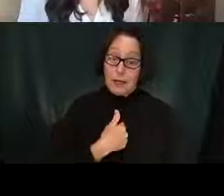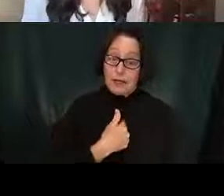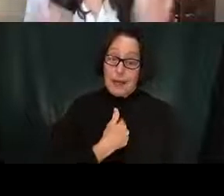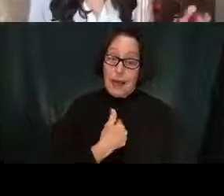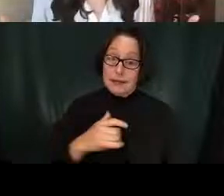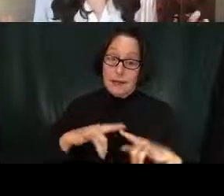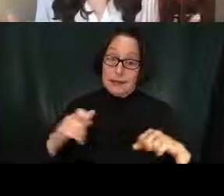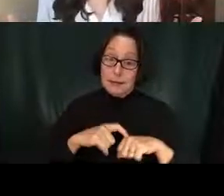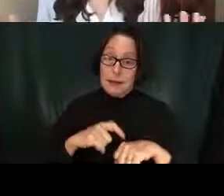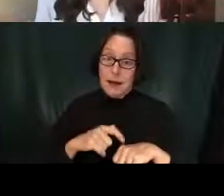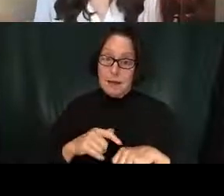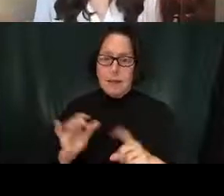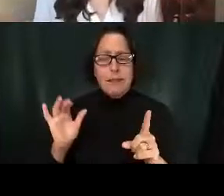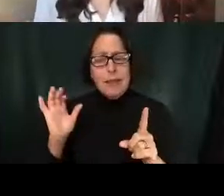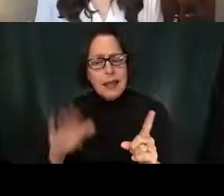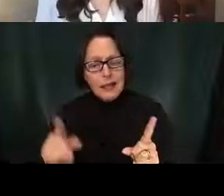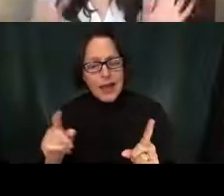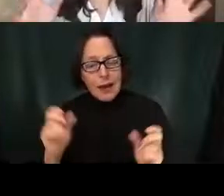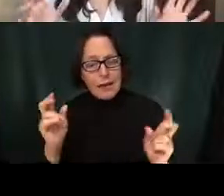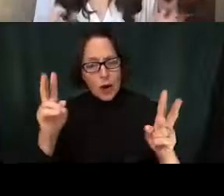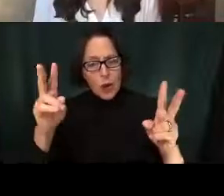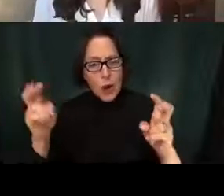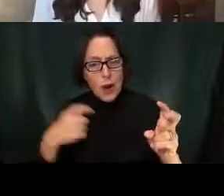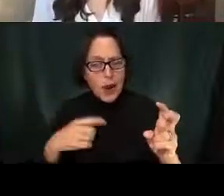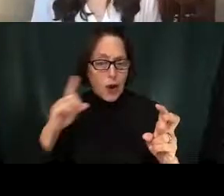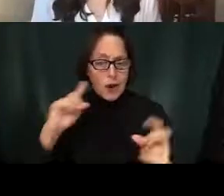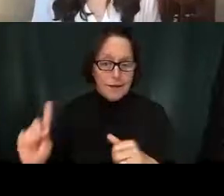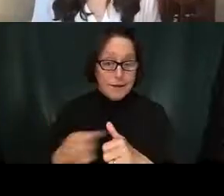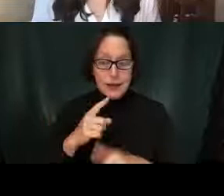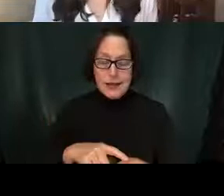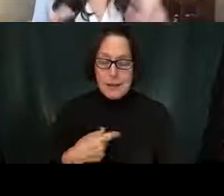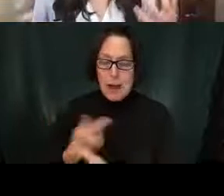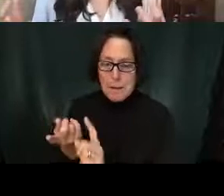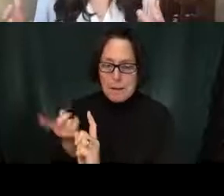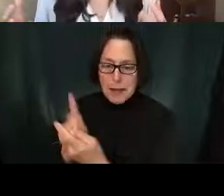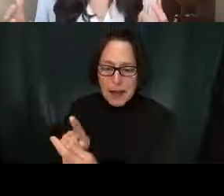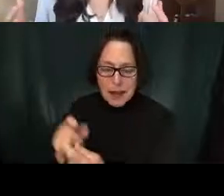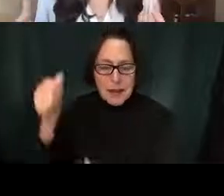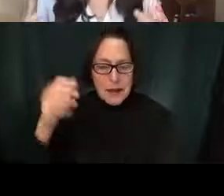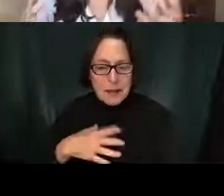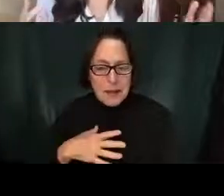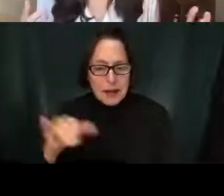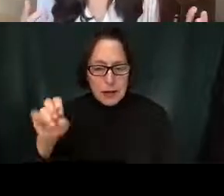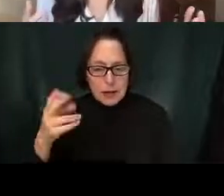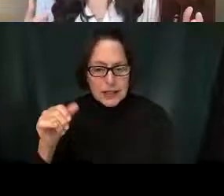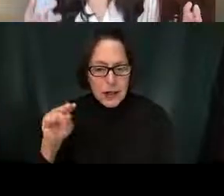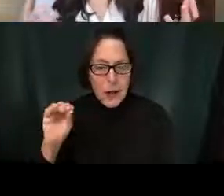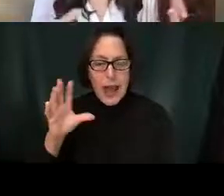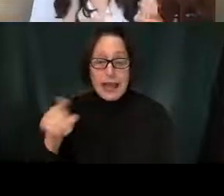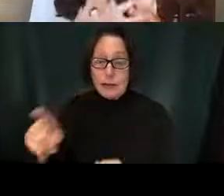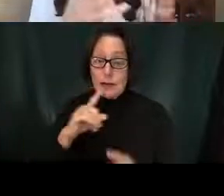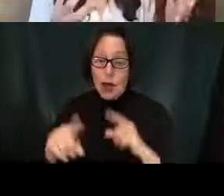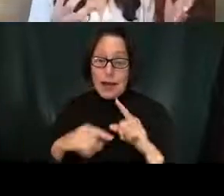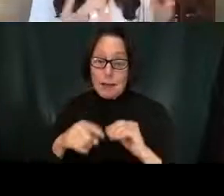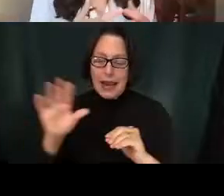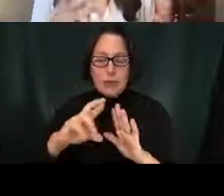time. This was inspired by a quote that I heard very first time I met Mr. Yoshino, and he was talking about his role as